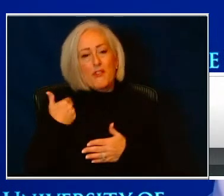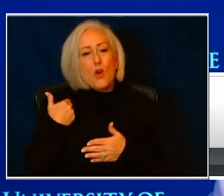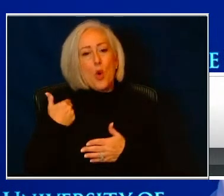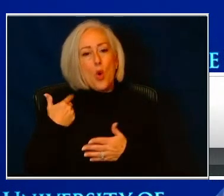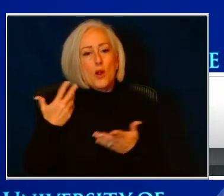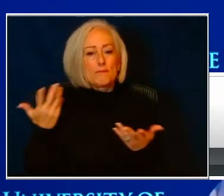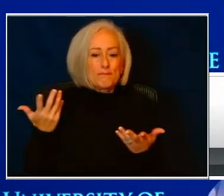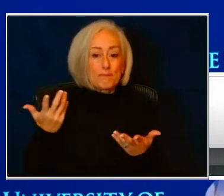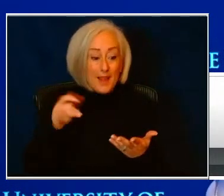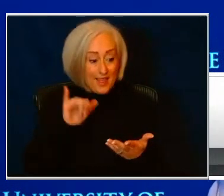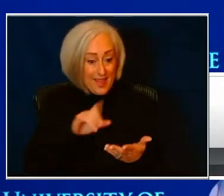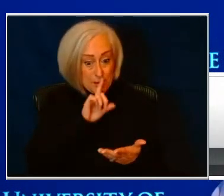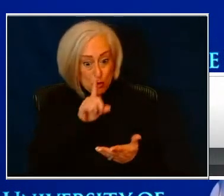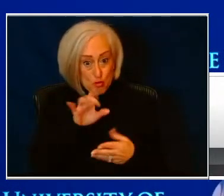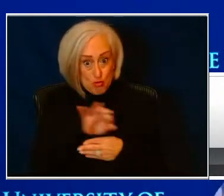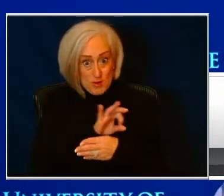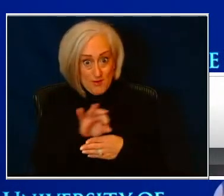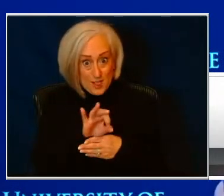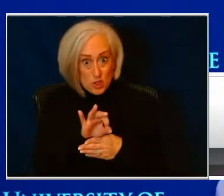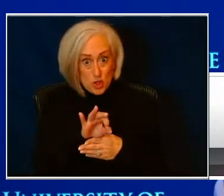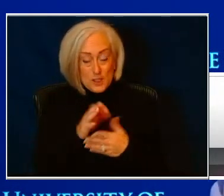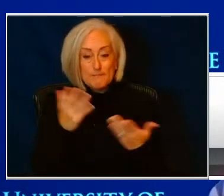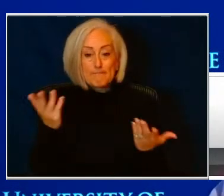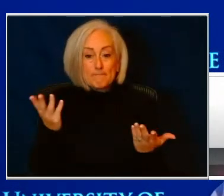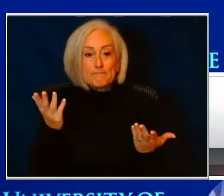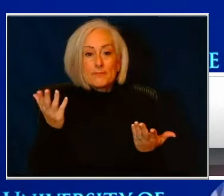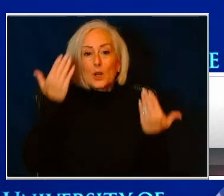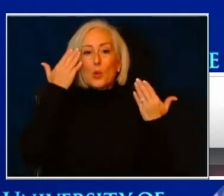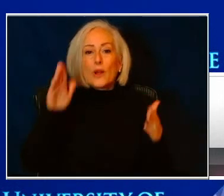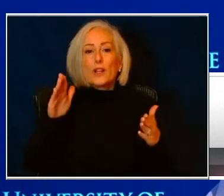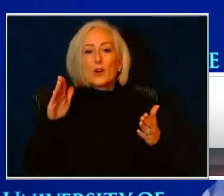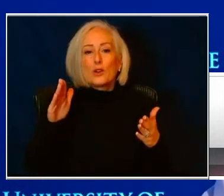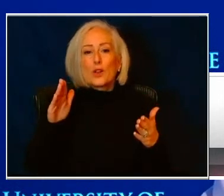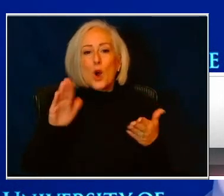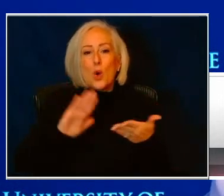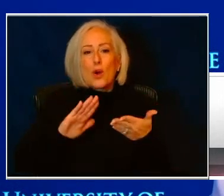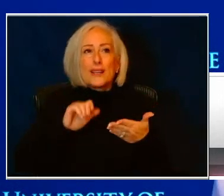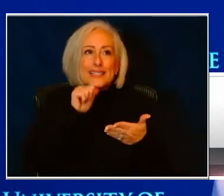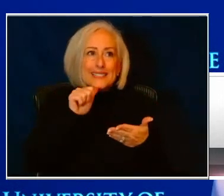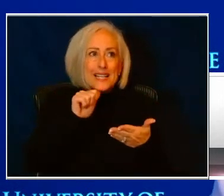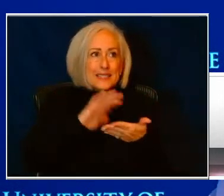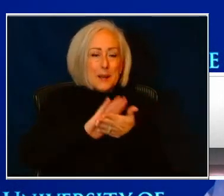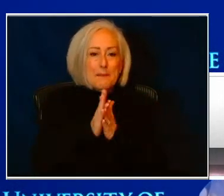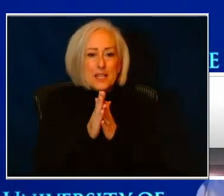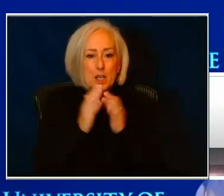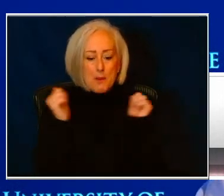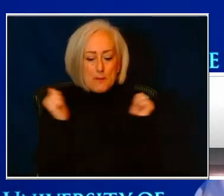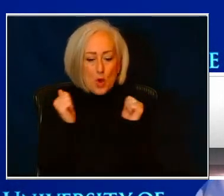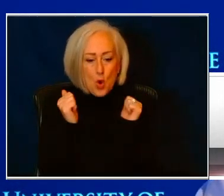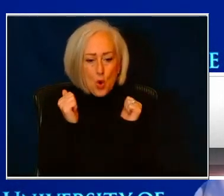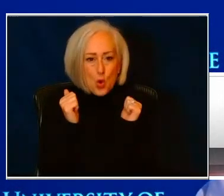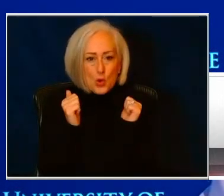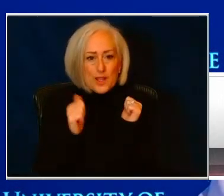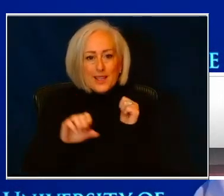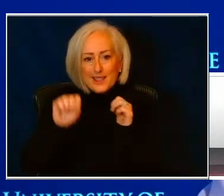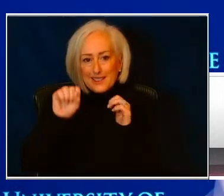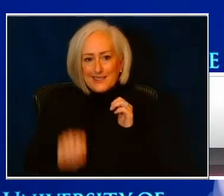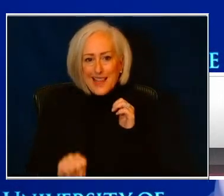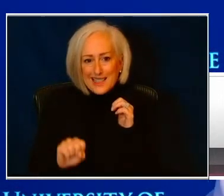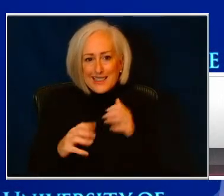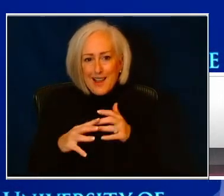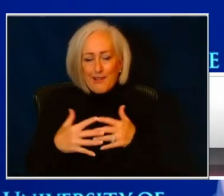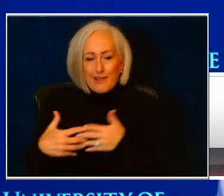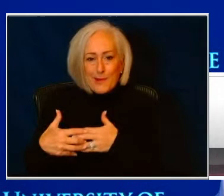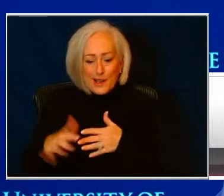that truly functional, because we know it doesn't get cold in some of those equatorial regions, but we know that you can still